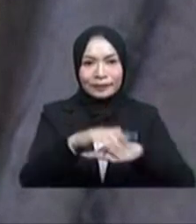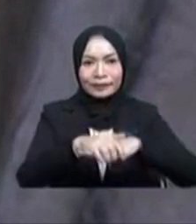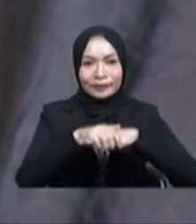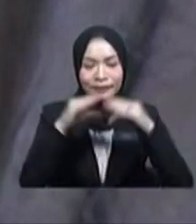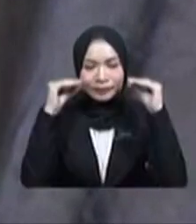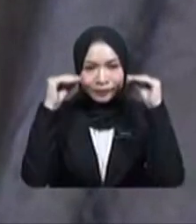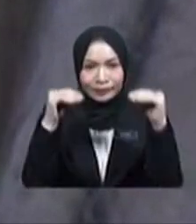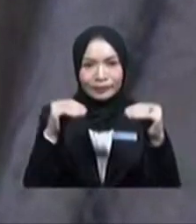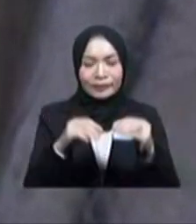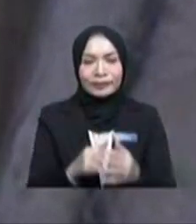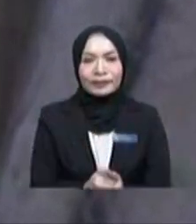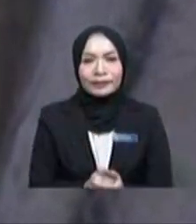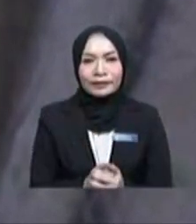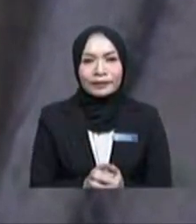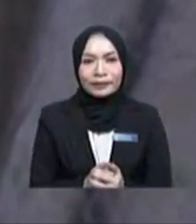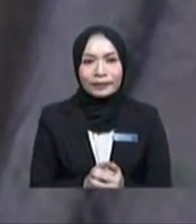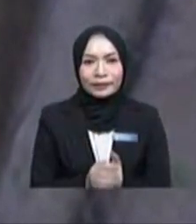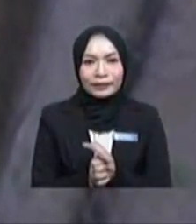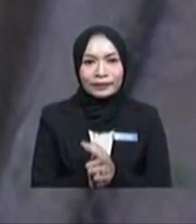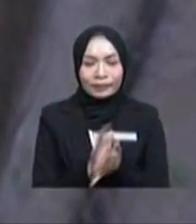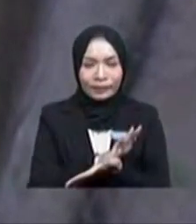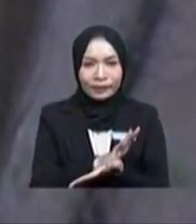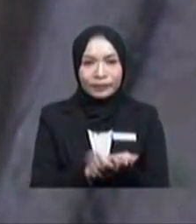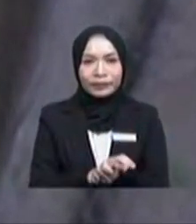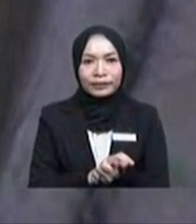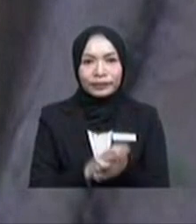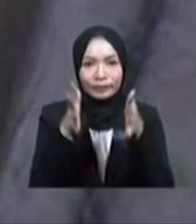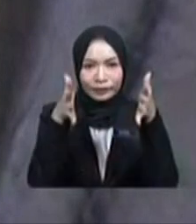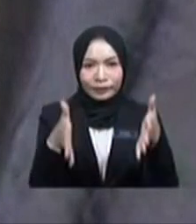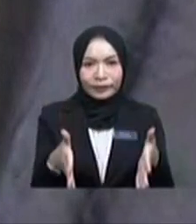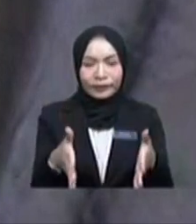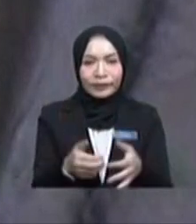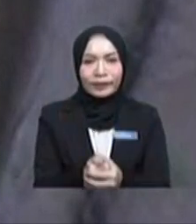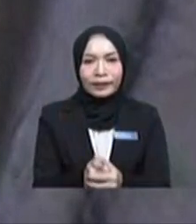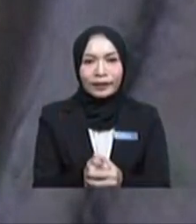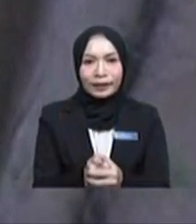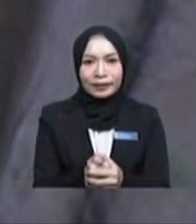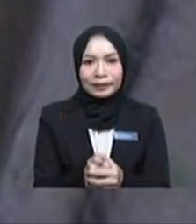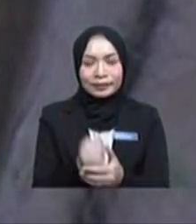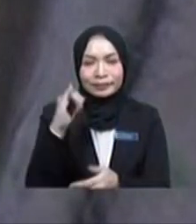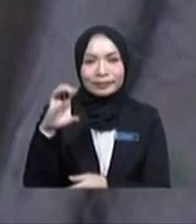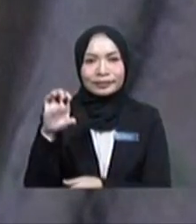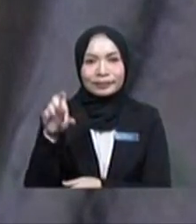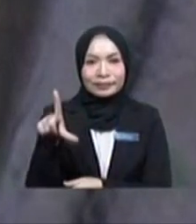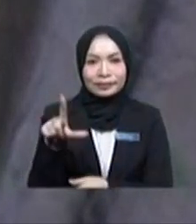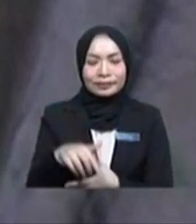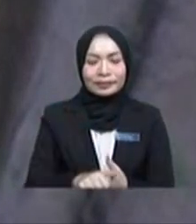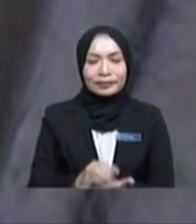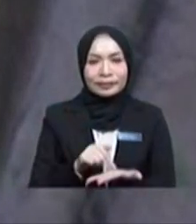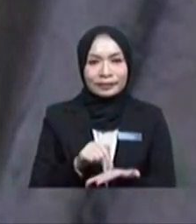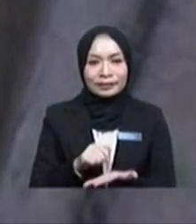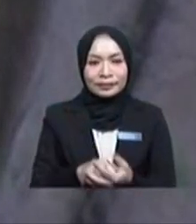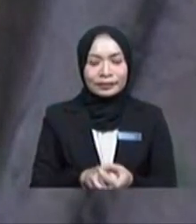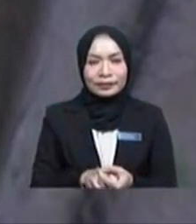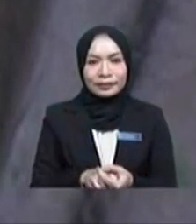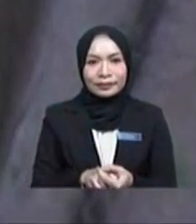and among our conference participants to strengthen ELT practices. I am confident that